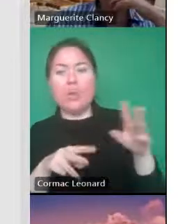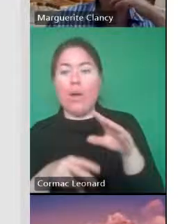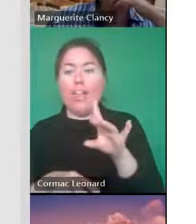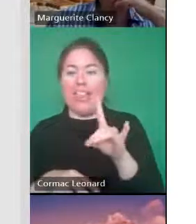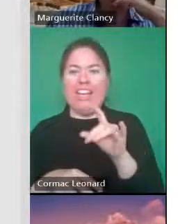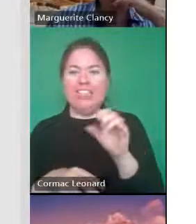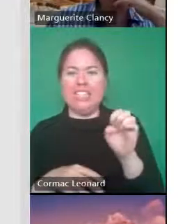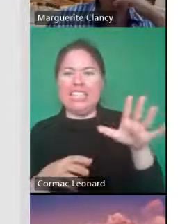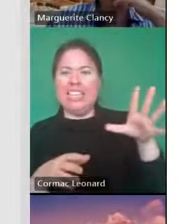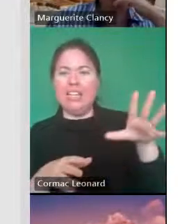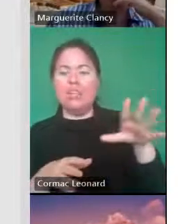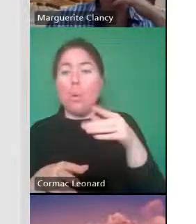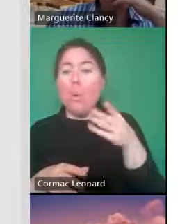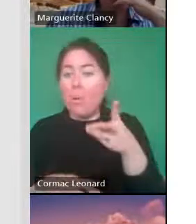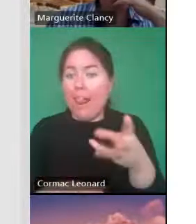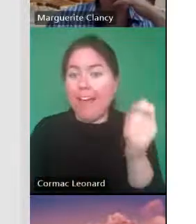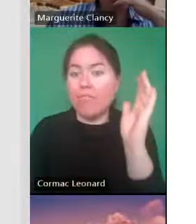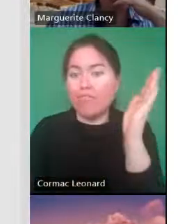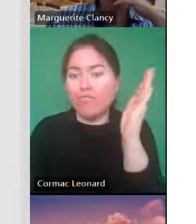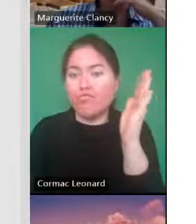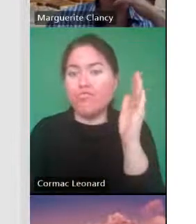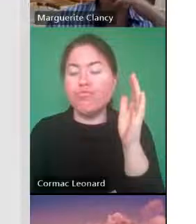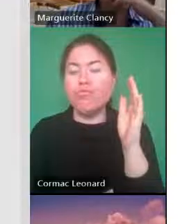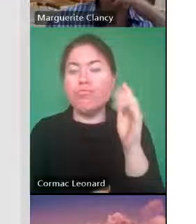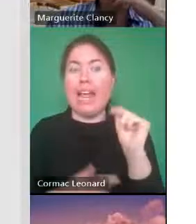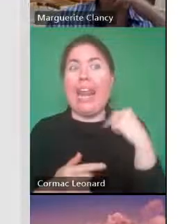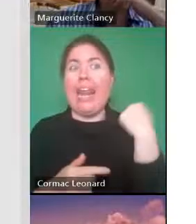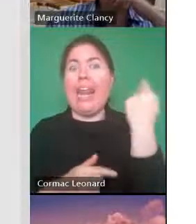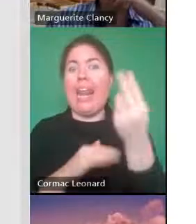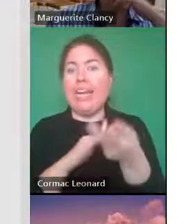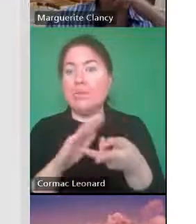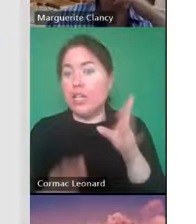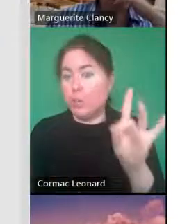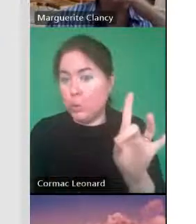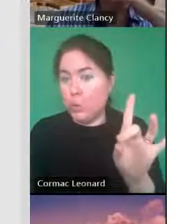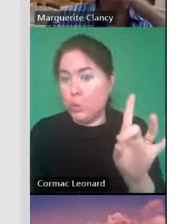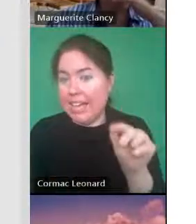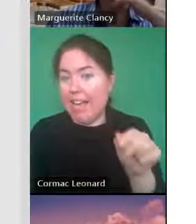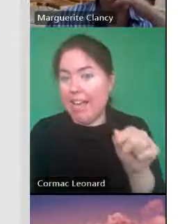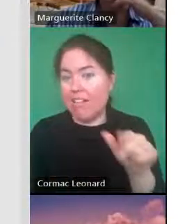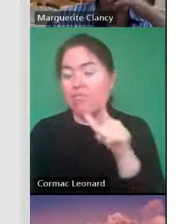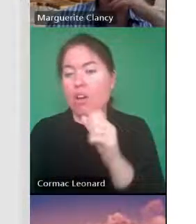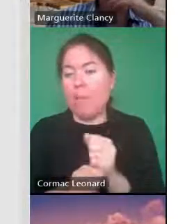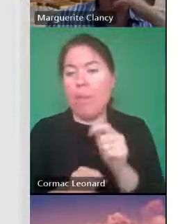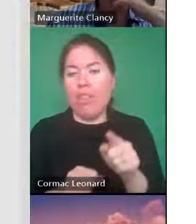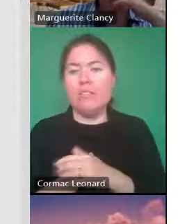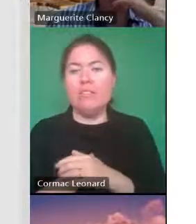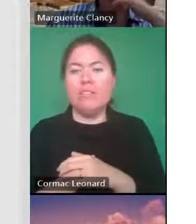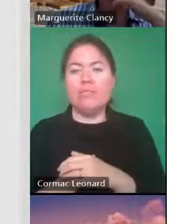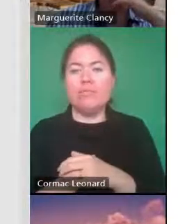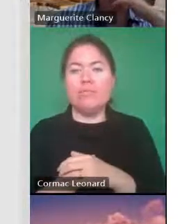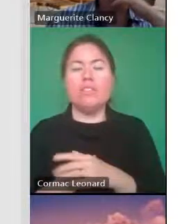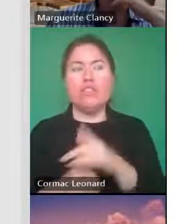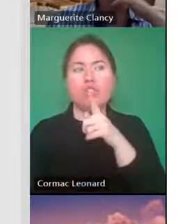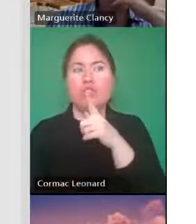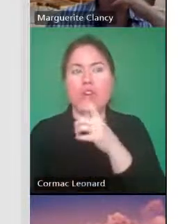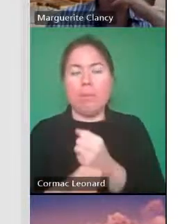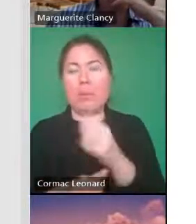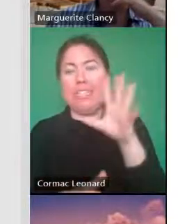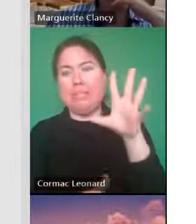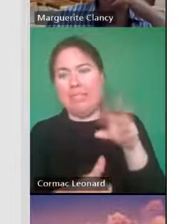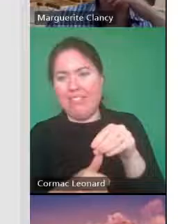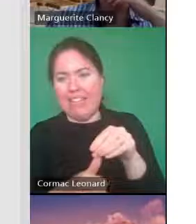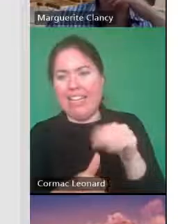and we will have a seminar and a webinar next Tuesday, and we will look at specifically